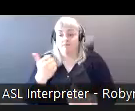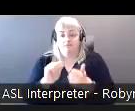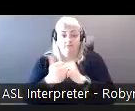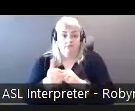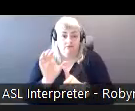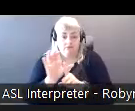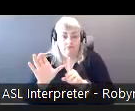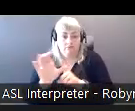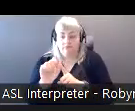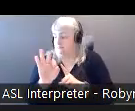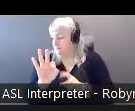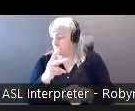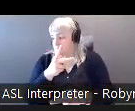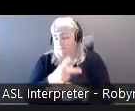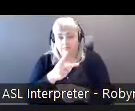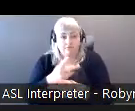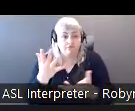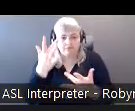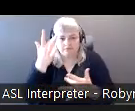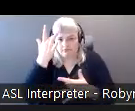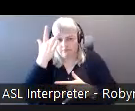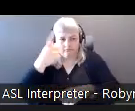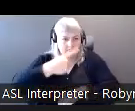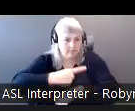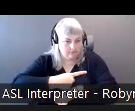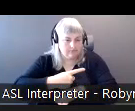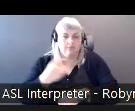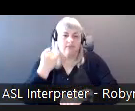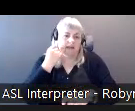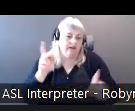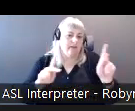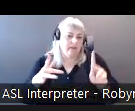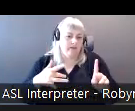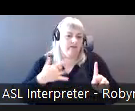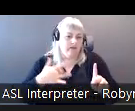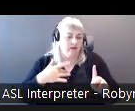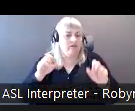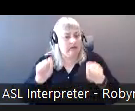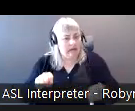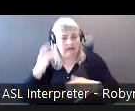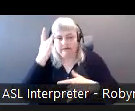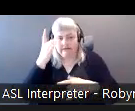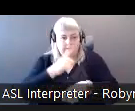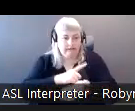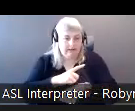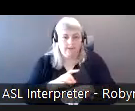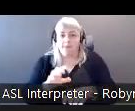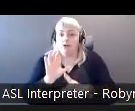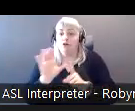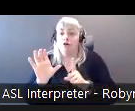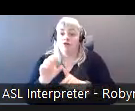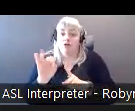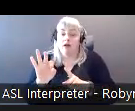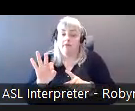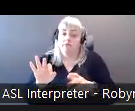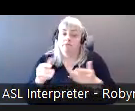feel okay to take them. There's a culture of taking breaks. There's a culture